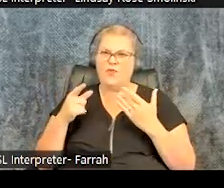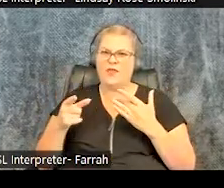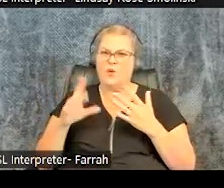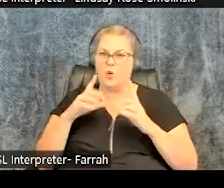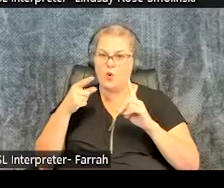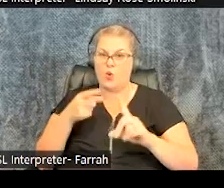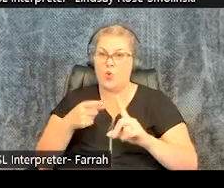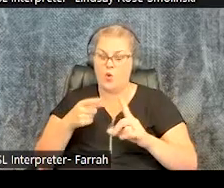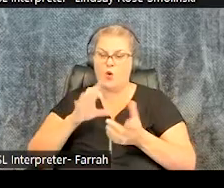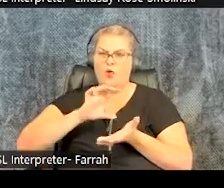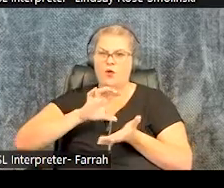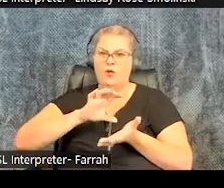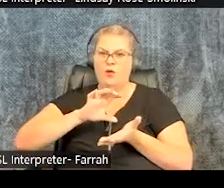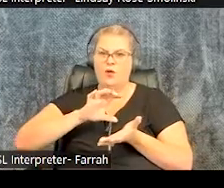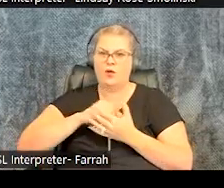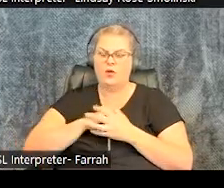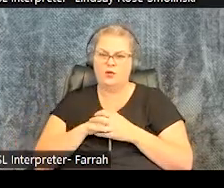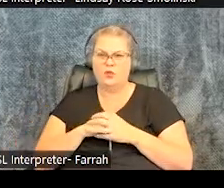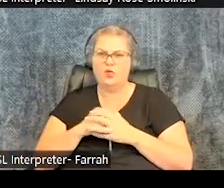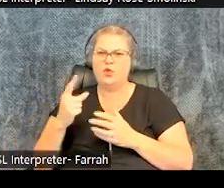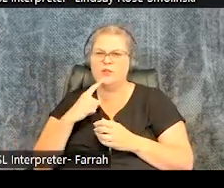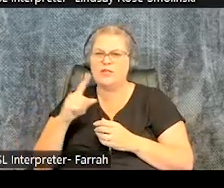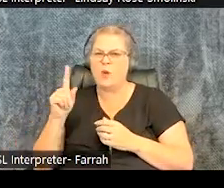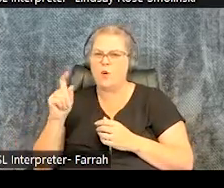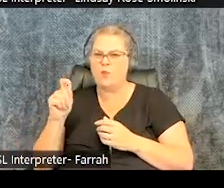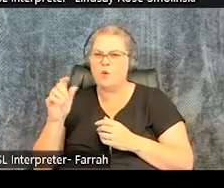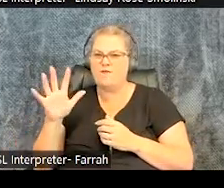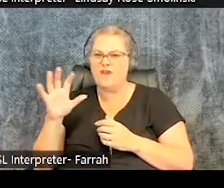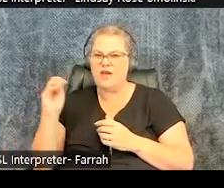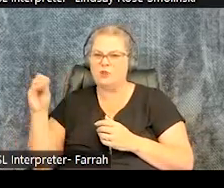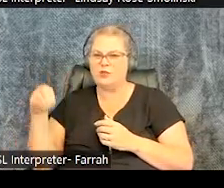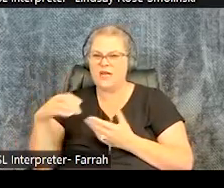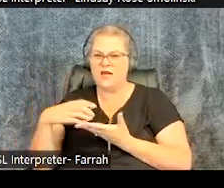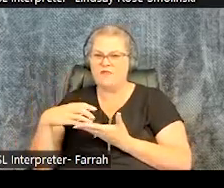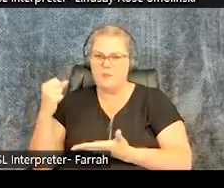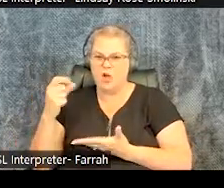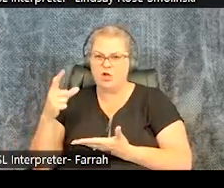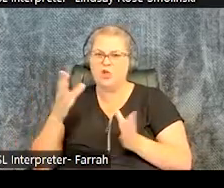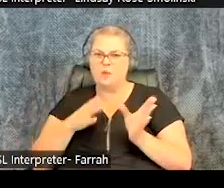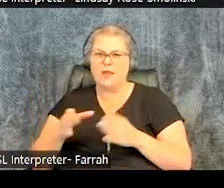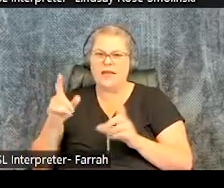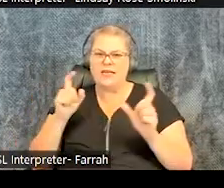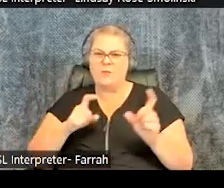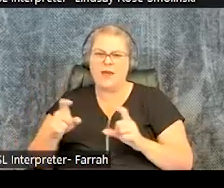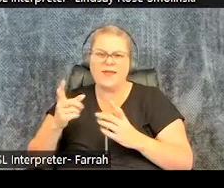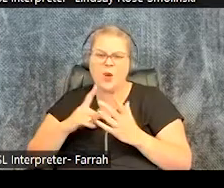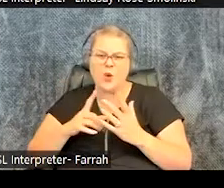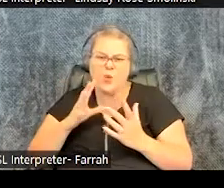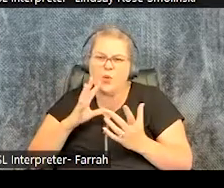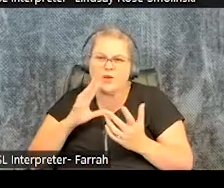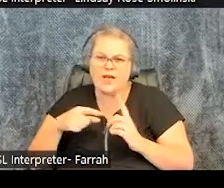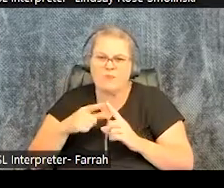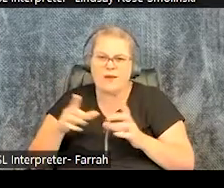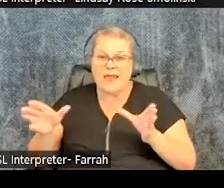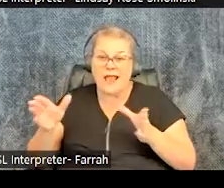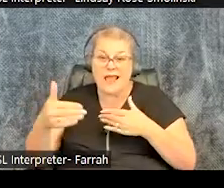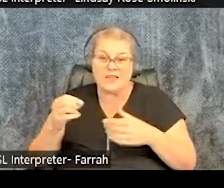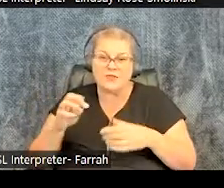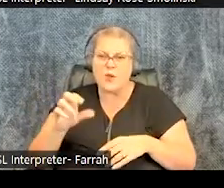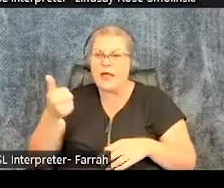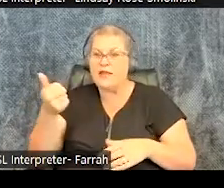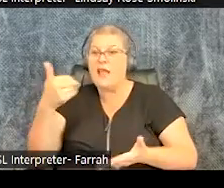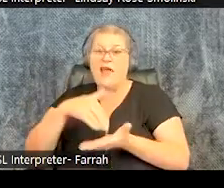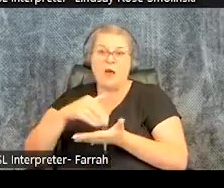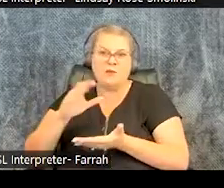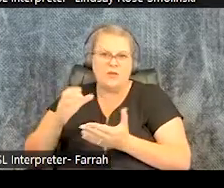you were saying 1.5% of the bottles that you're planning to pilot? Like, what are we talking about? Is that a case, or is that like 10,000 bottles?